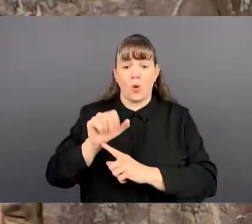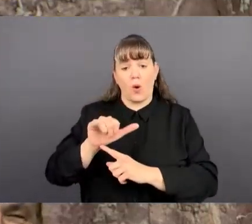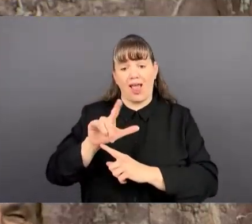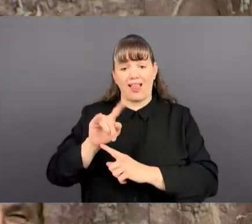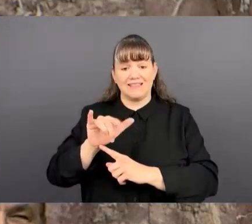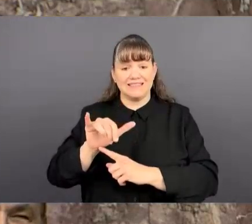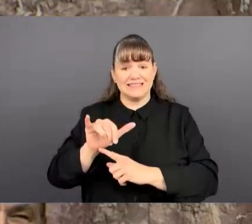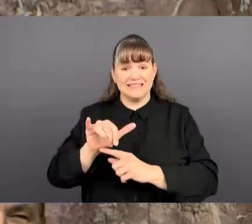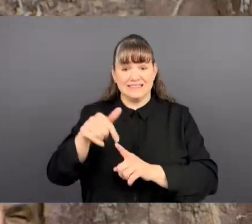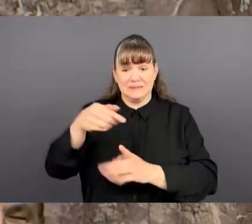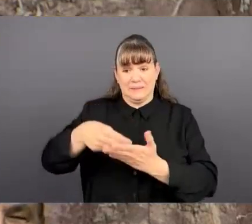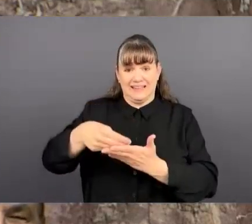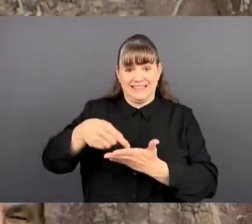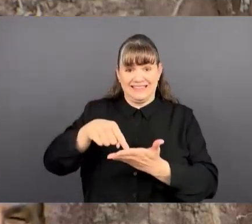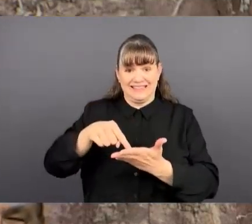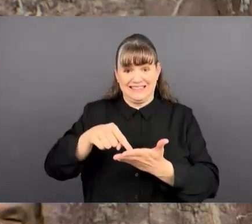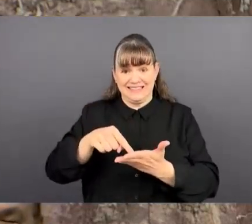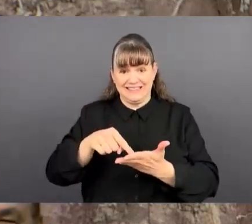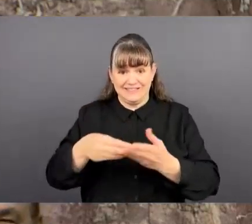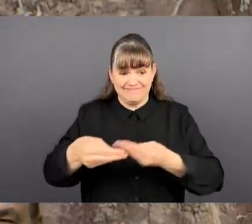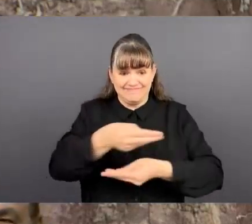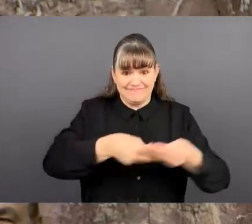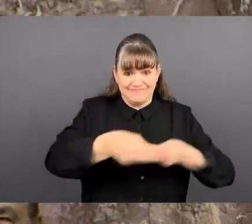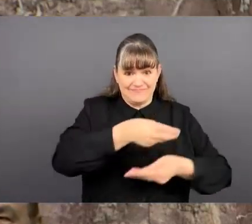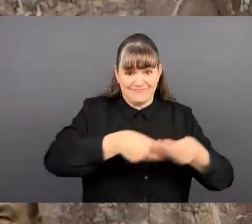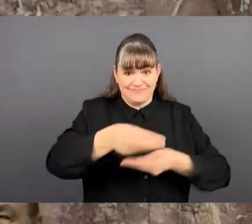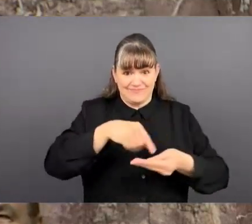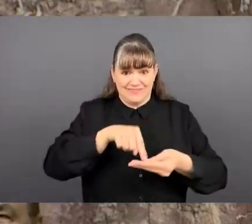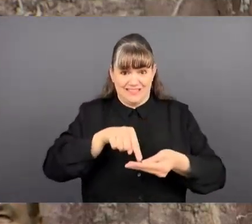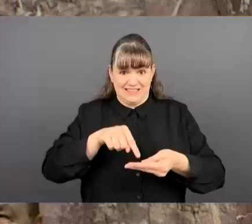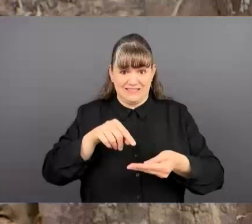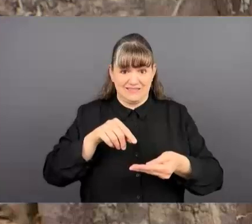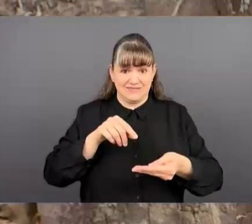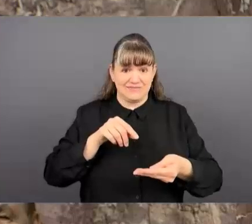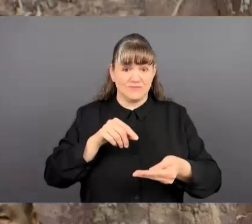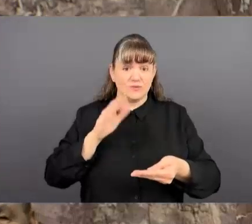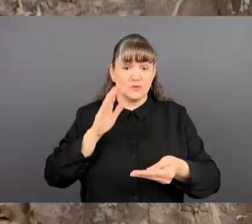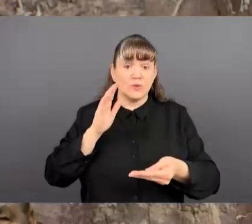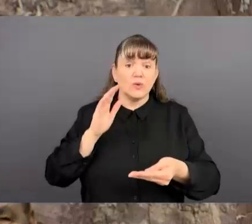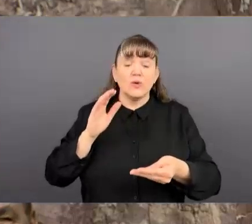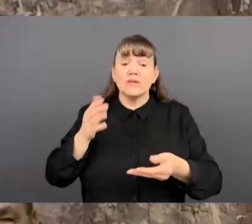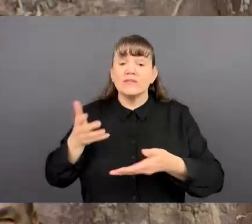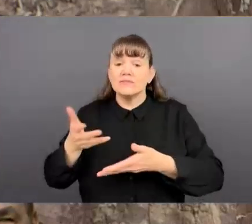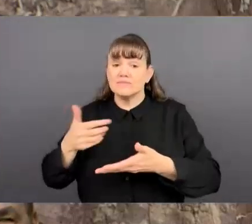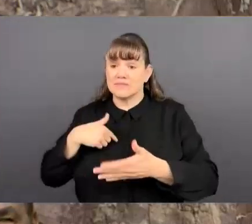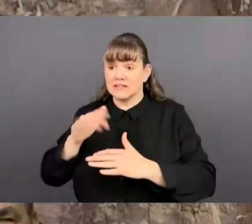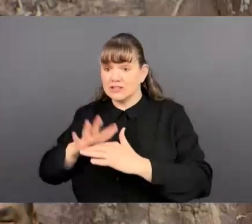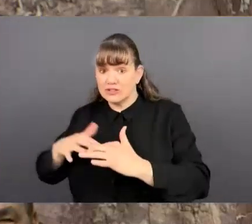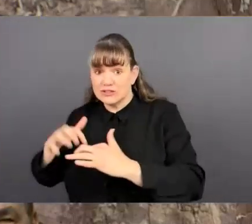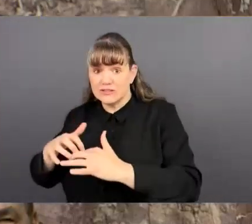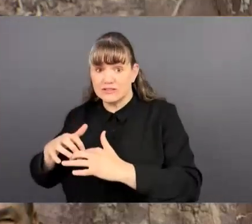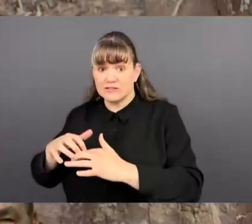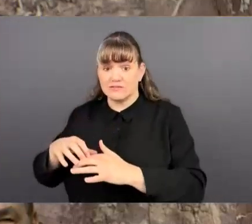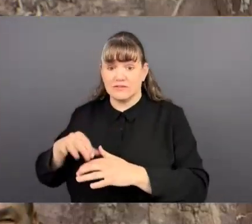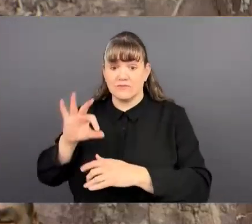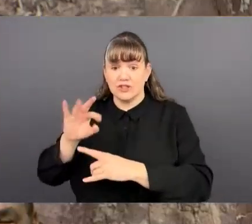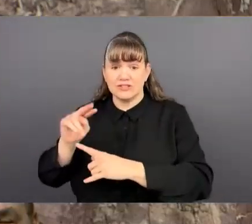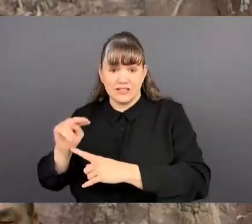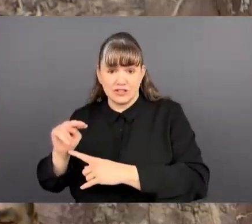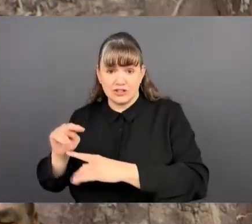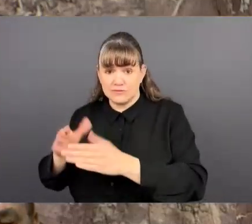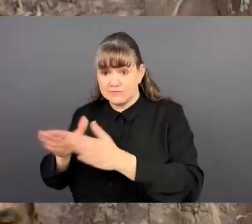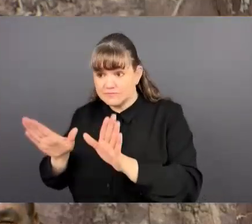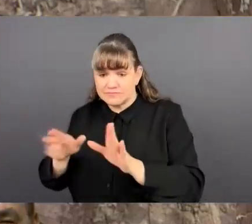the community, with First Nations people, and with industry. We're proceeding, Honourable Speaker, with